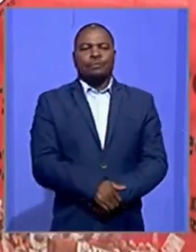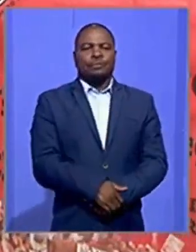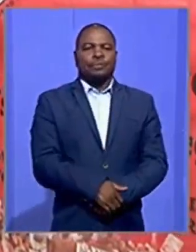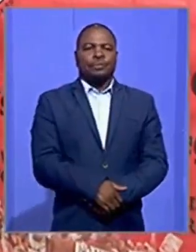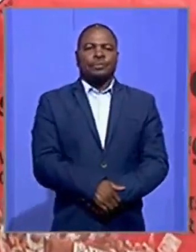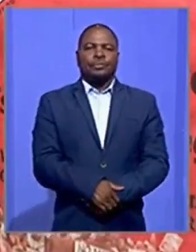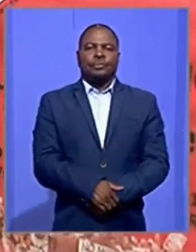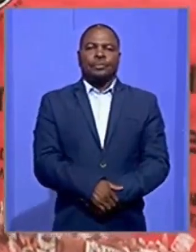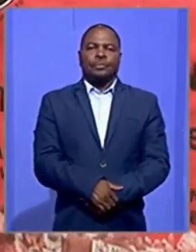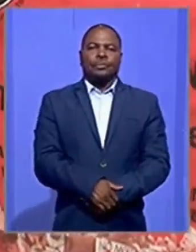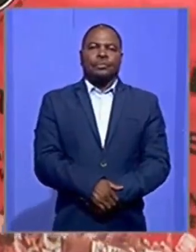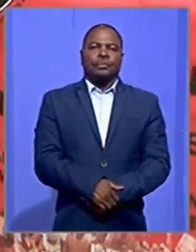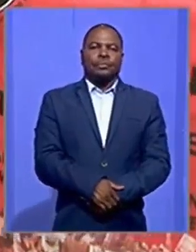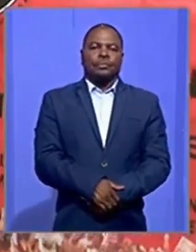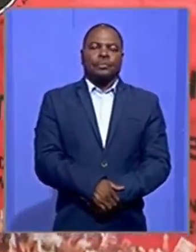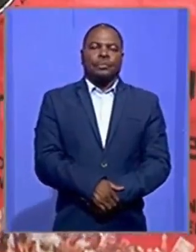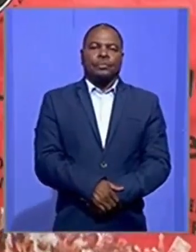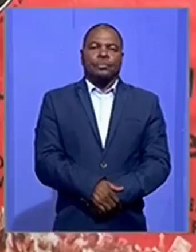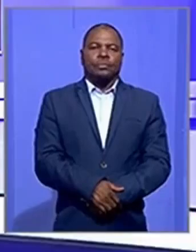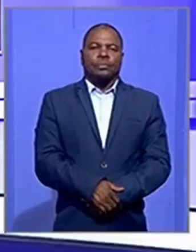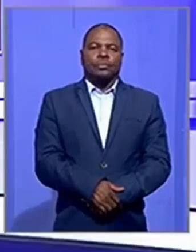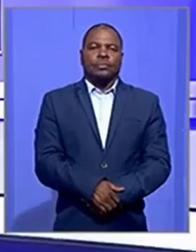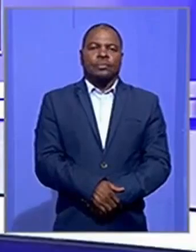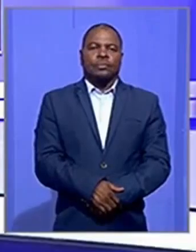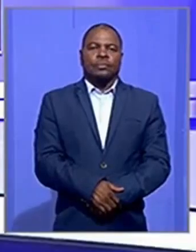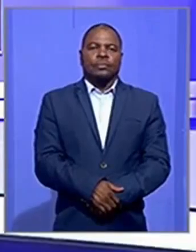SABC News, Pretoria.